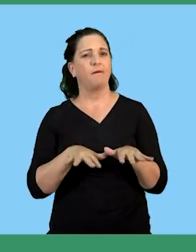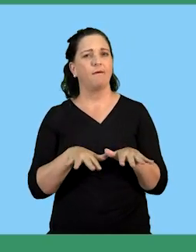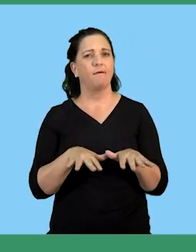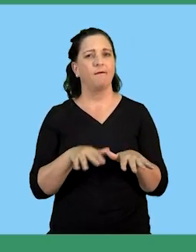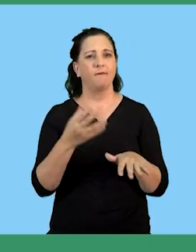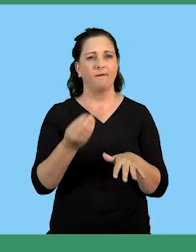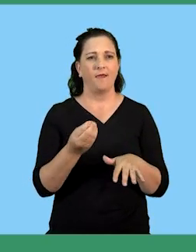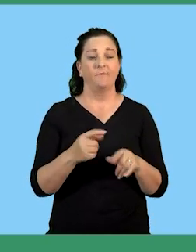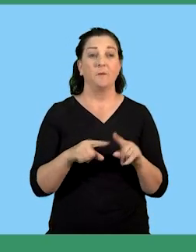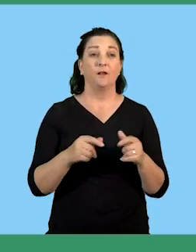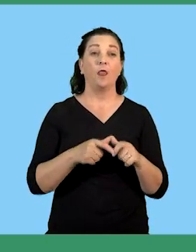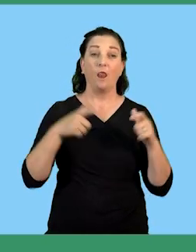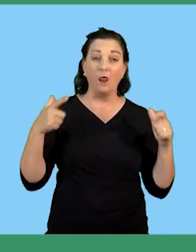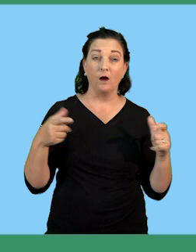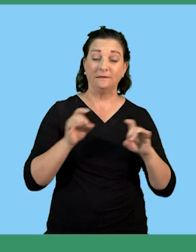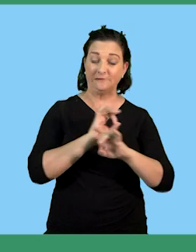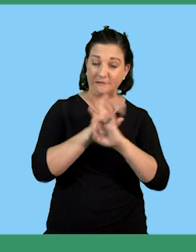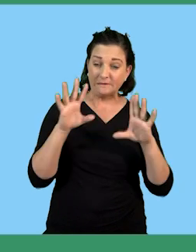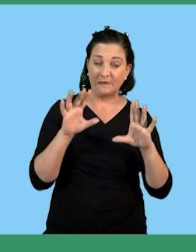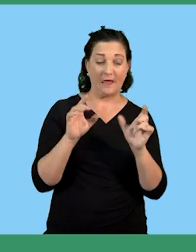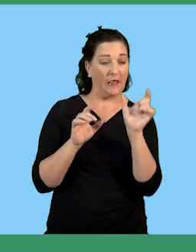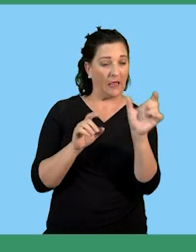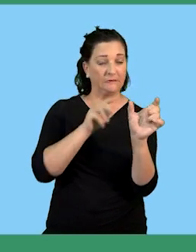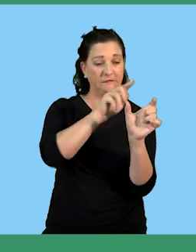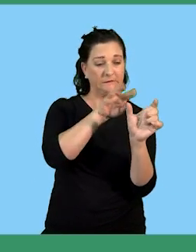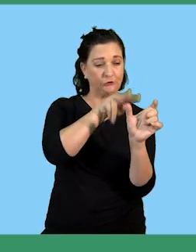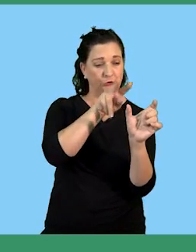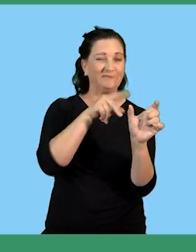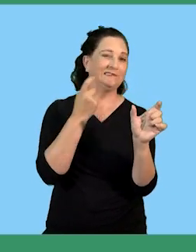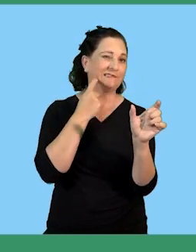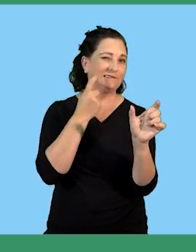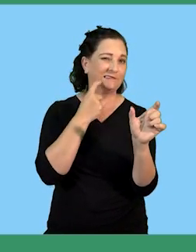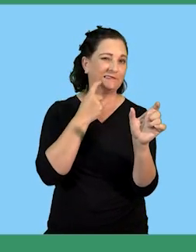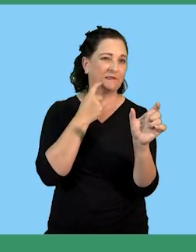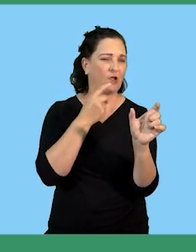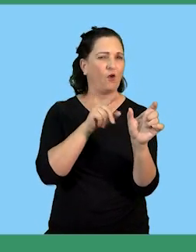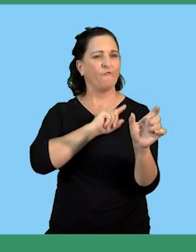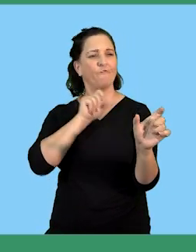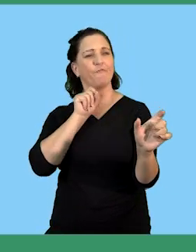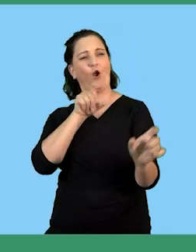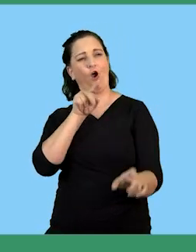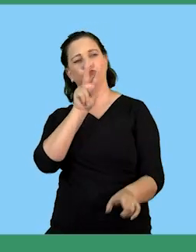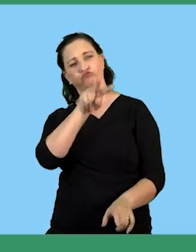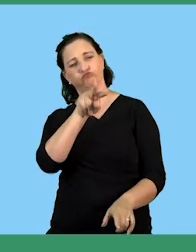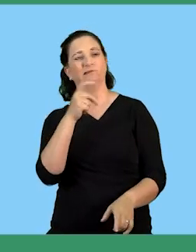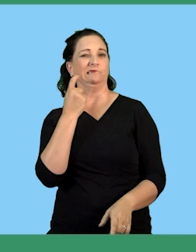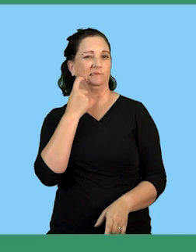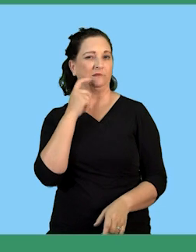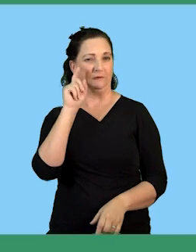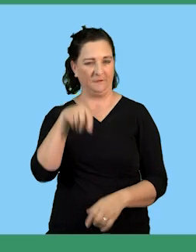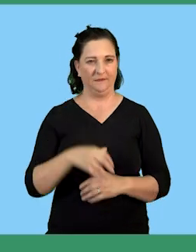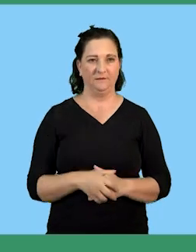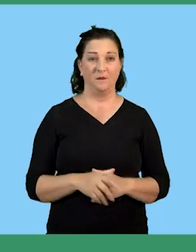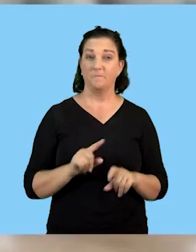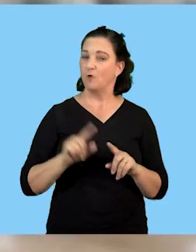effective. They should use large, clear lettering that is easy to read from an appropriate distance. Remember, you're